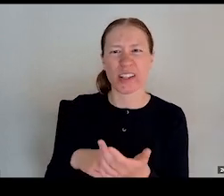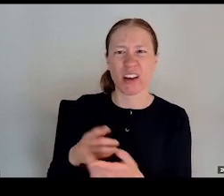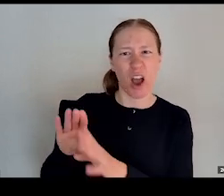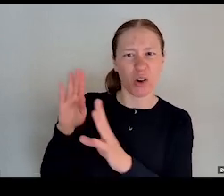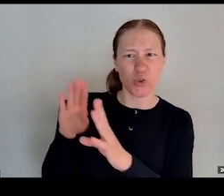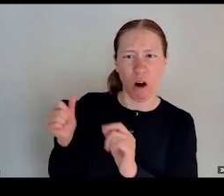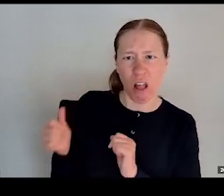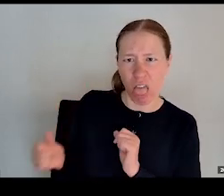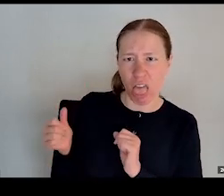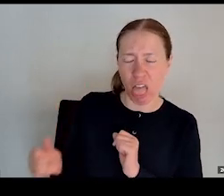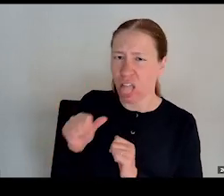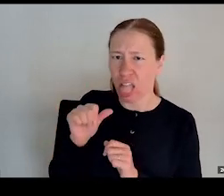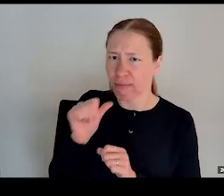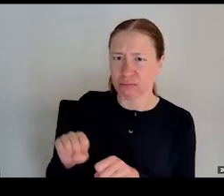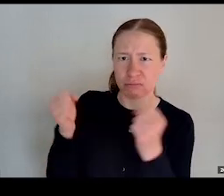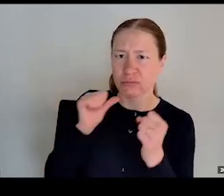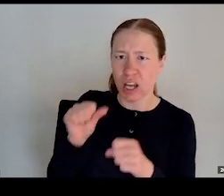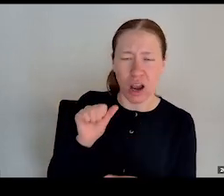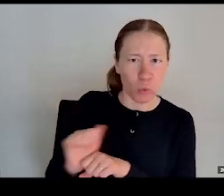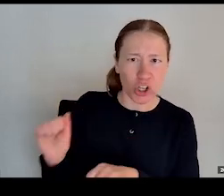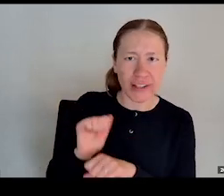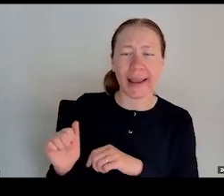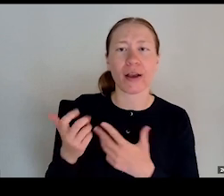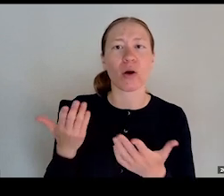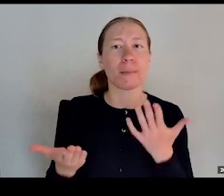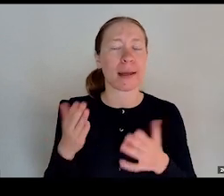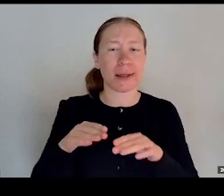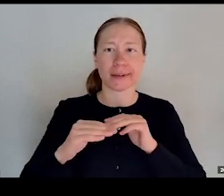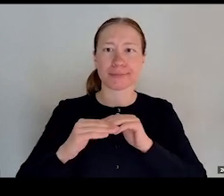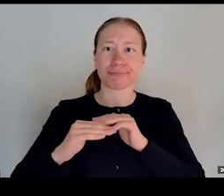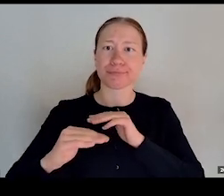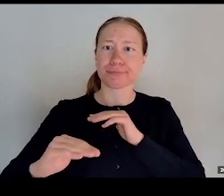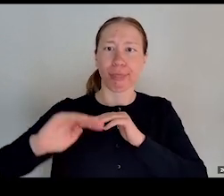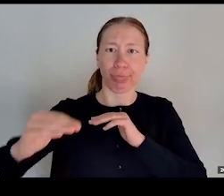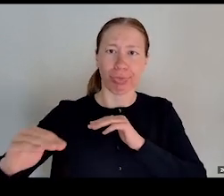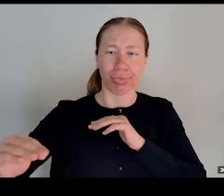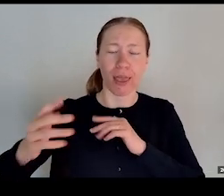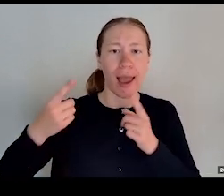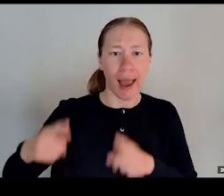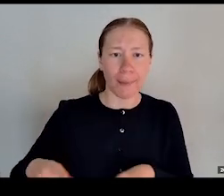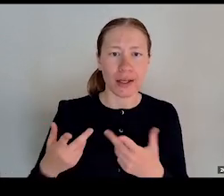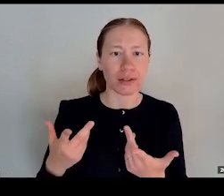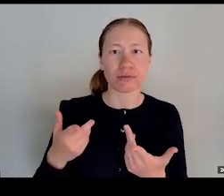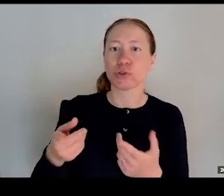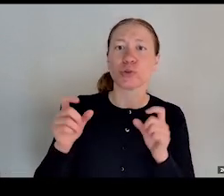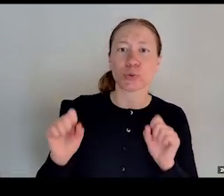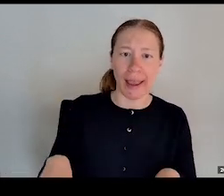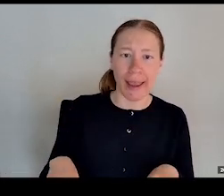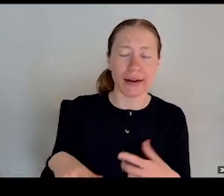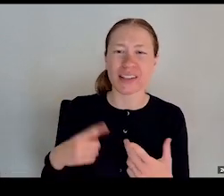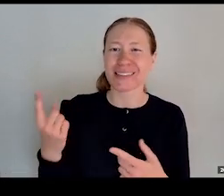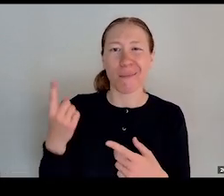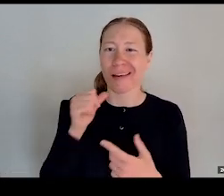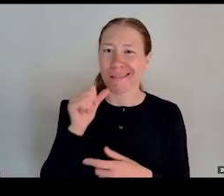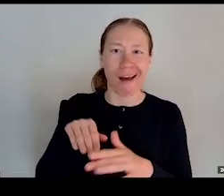or elevator, cracked pavement that's causing tripping hazards or inaccessibility for those using mobility devices, please feel free